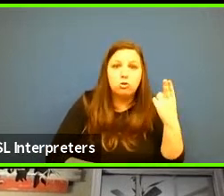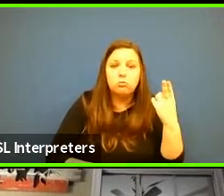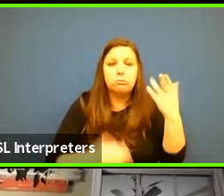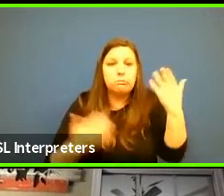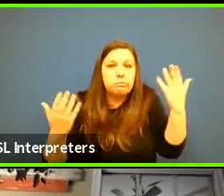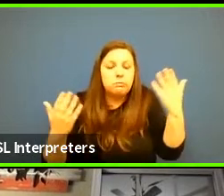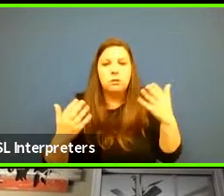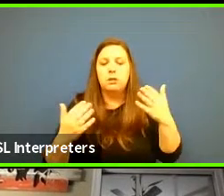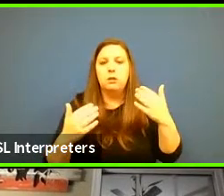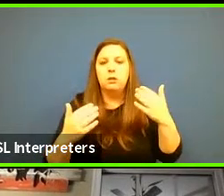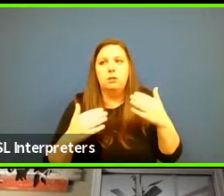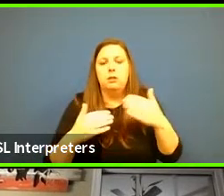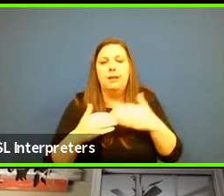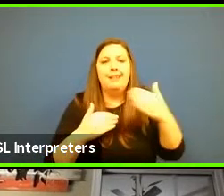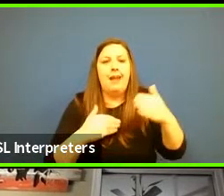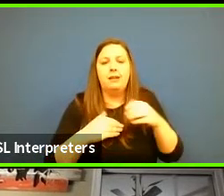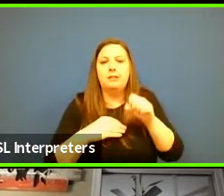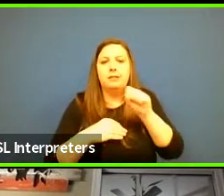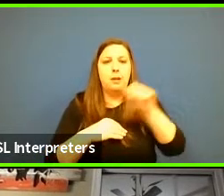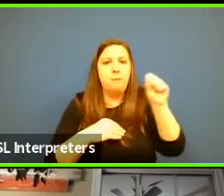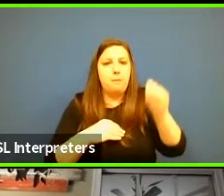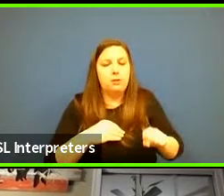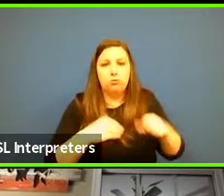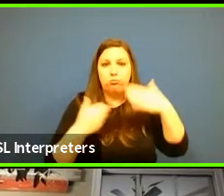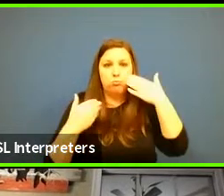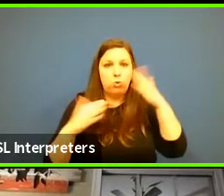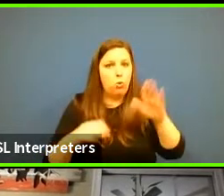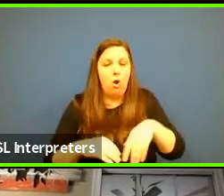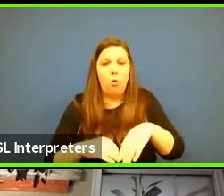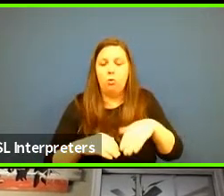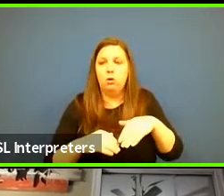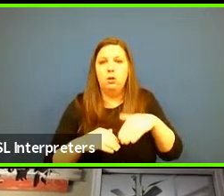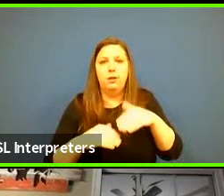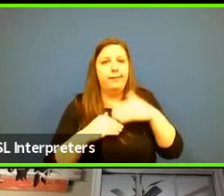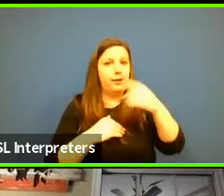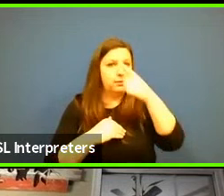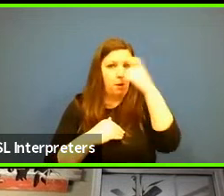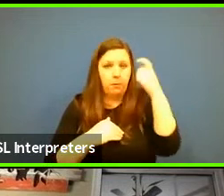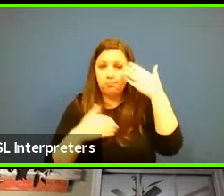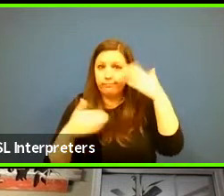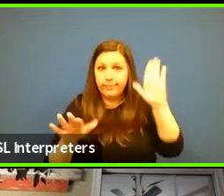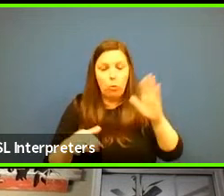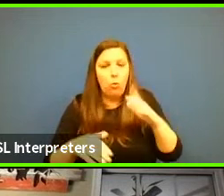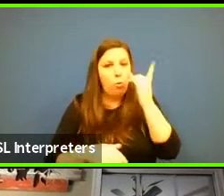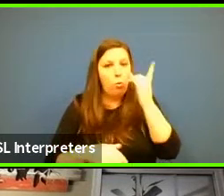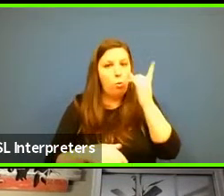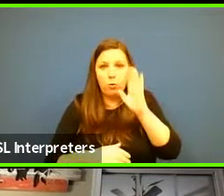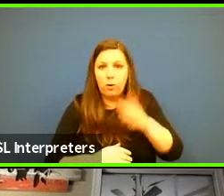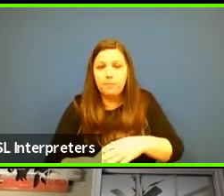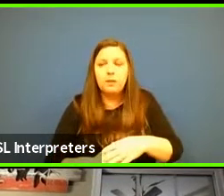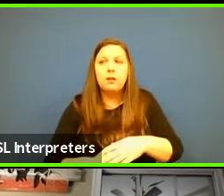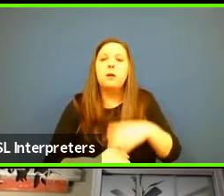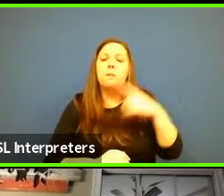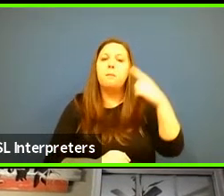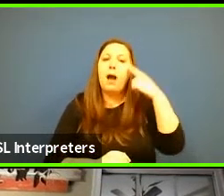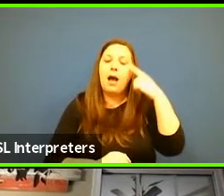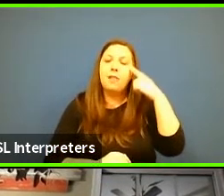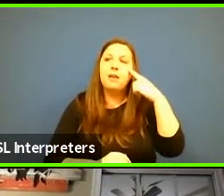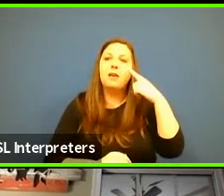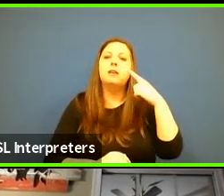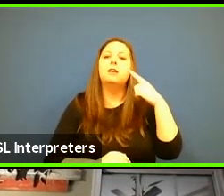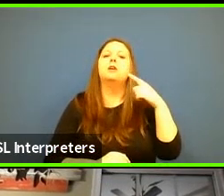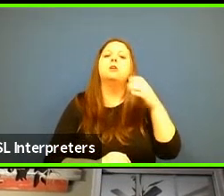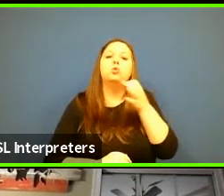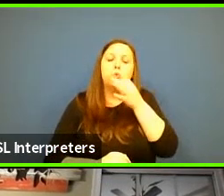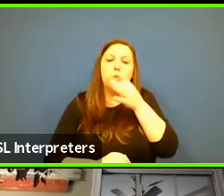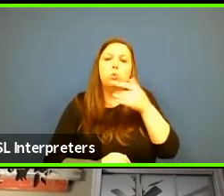next semester and next summer looks like. I do think at some point we need to have a firm plan for how